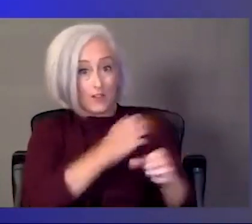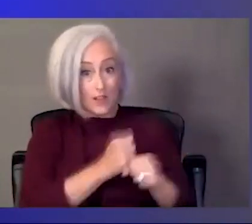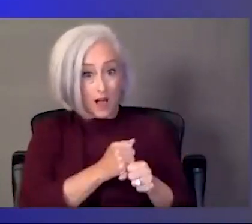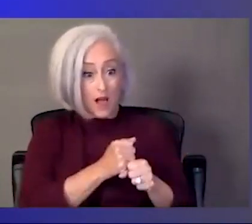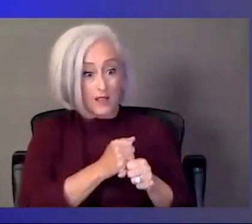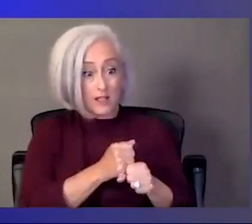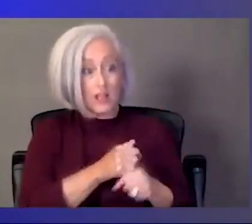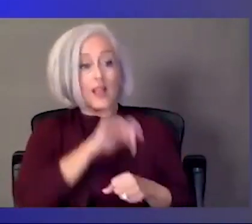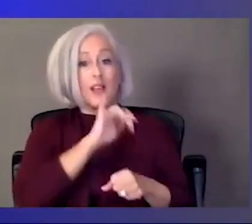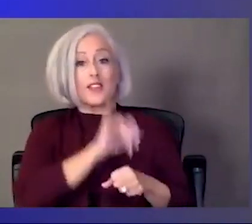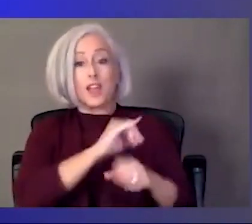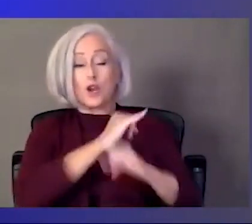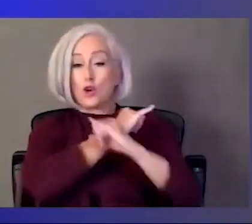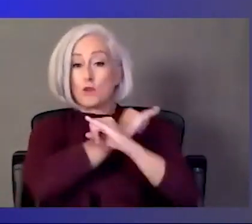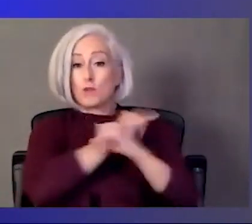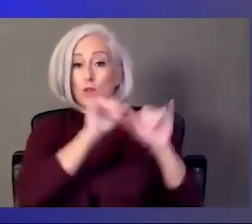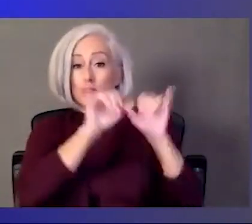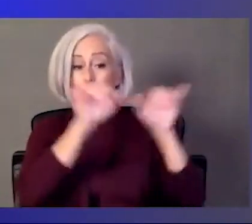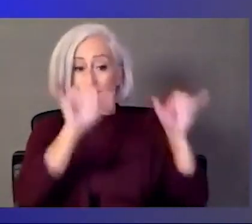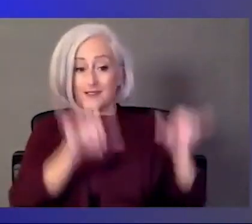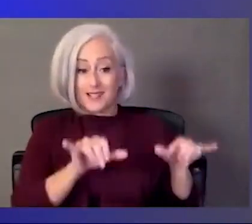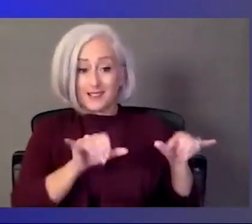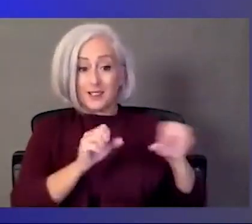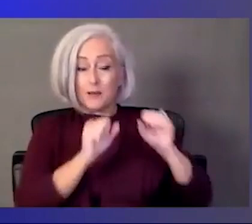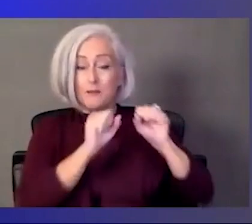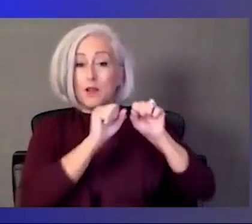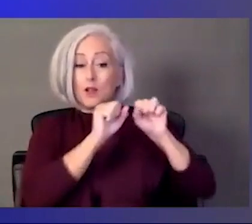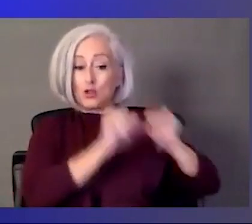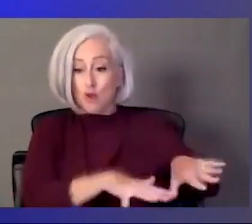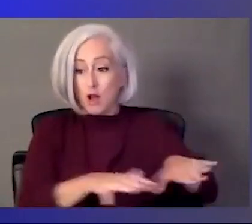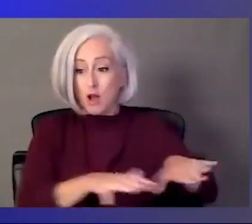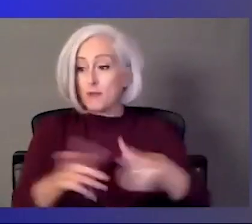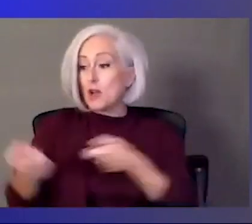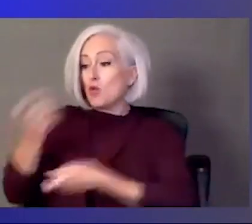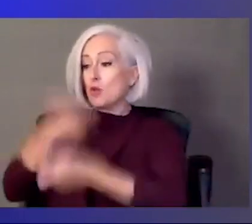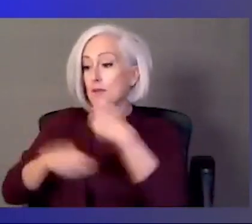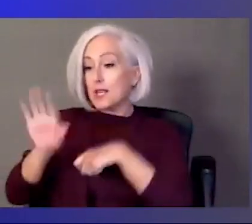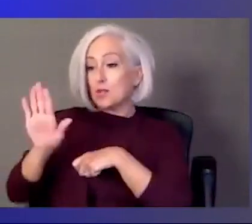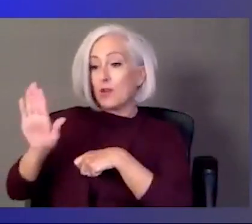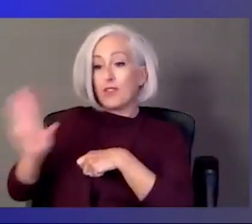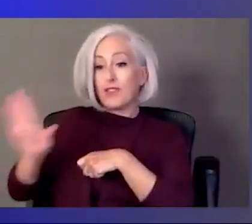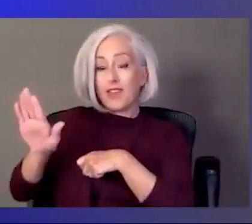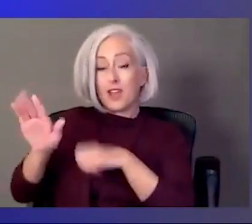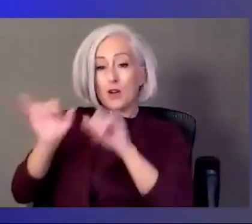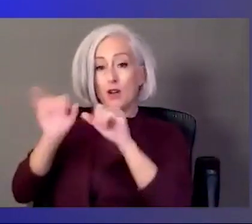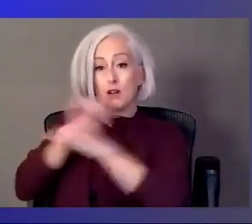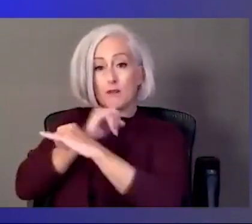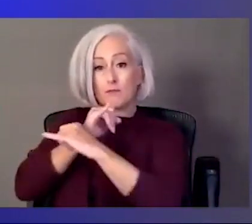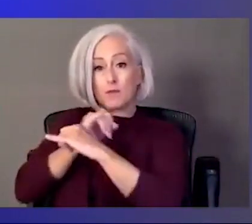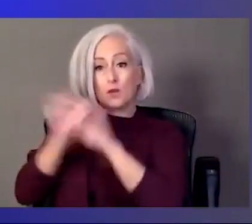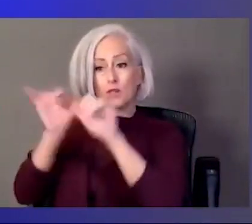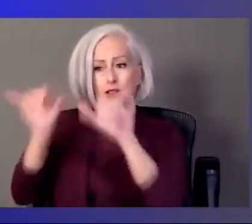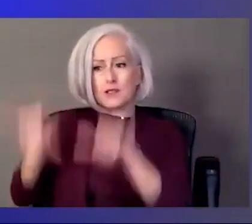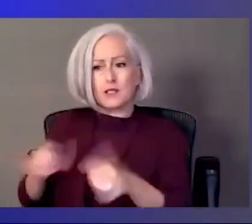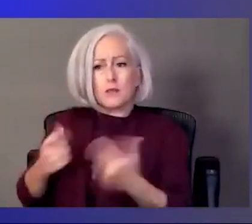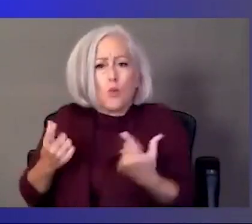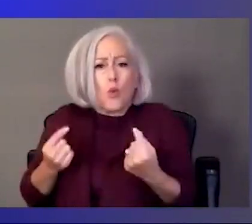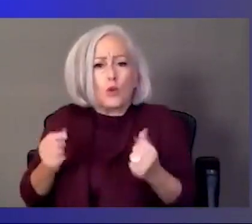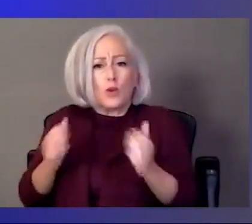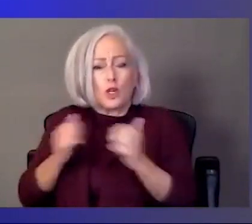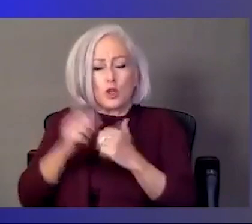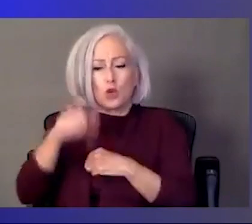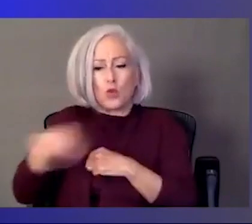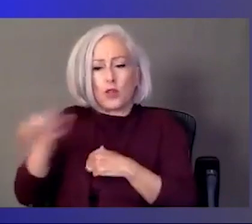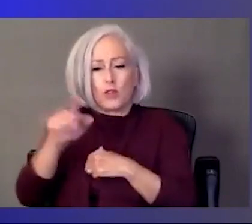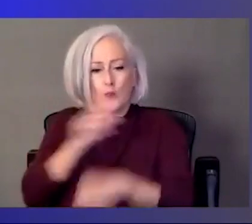system that may or may not offer any protection. And so what do we do with those patients? Again, these important questions